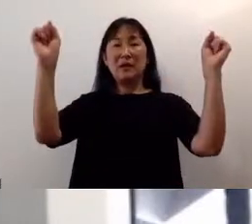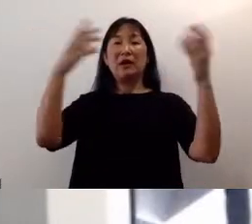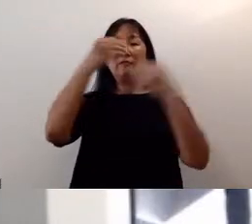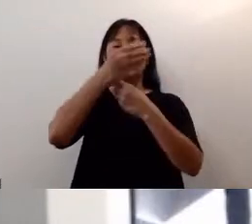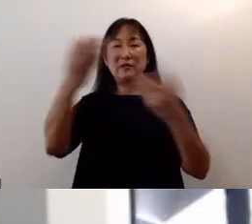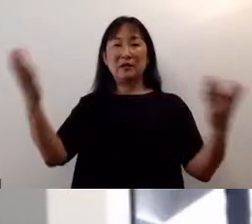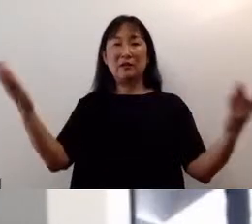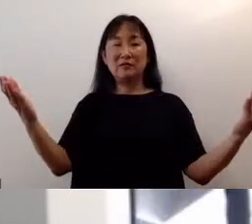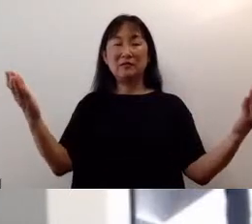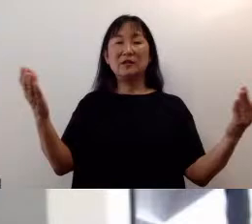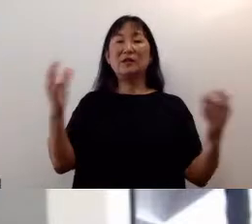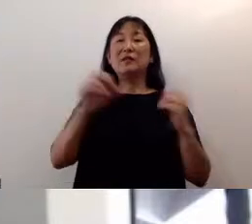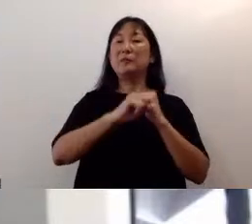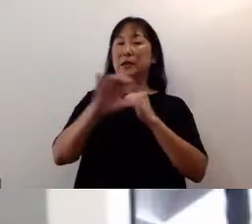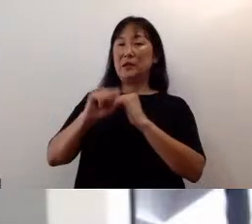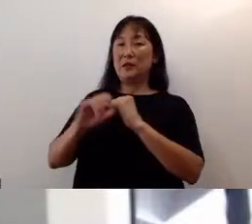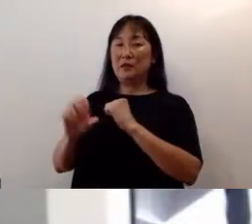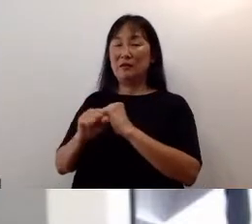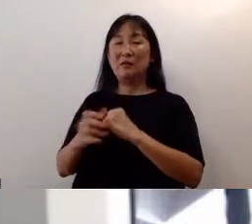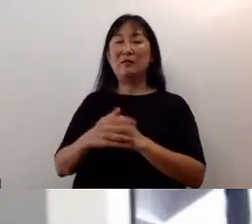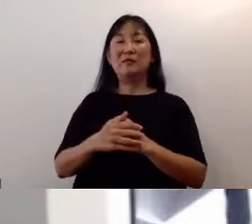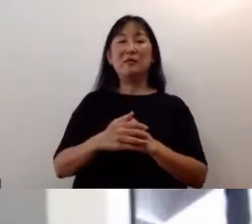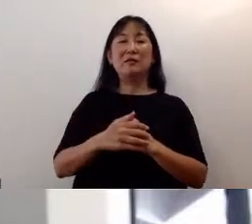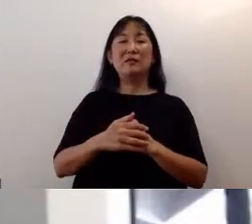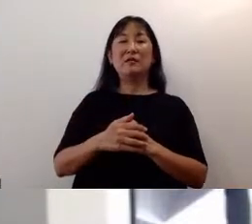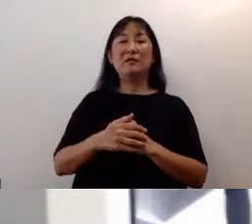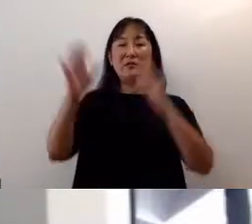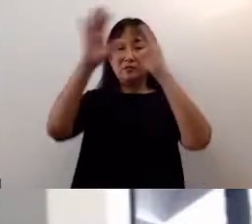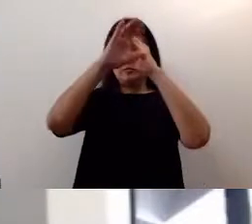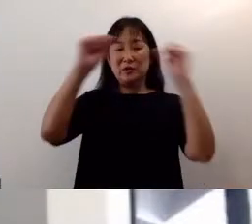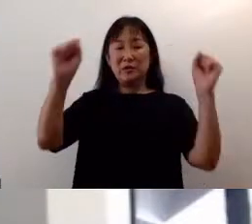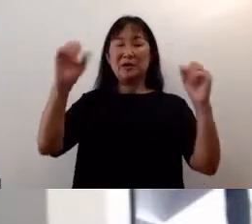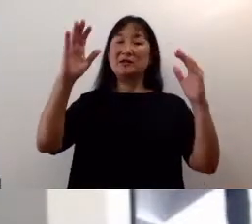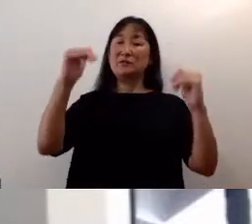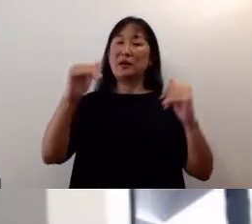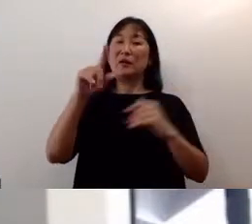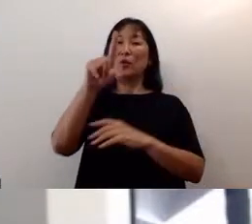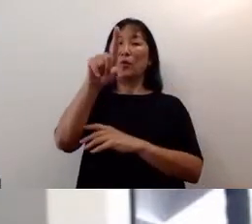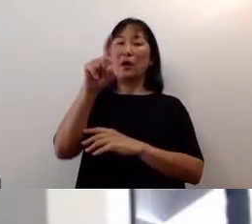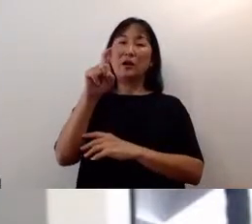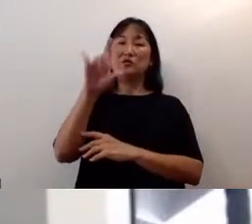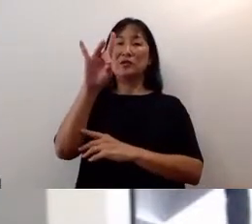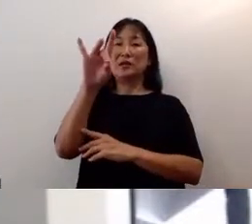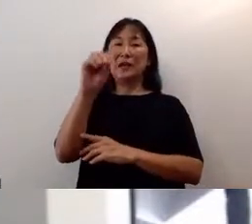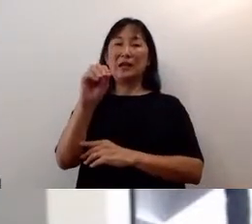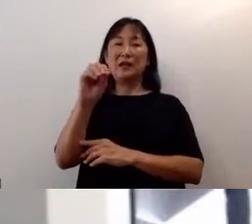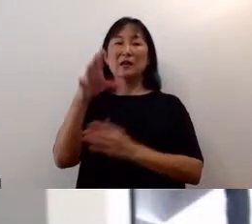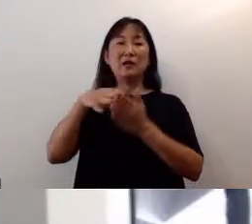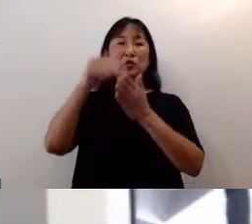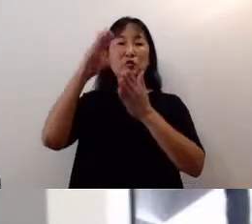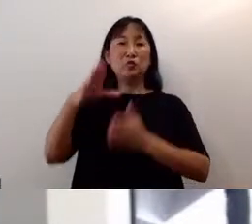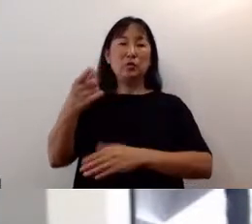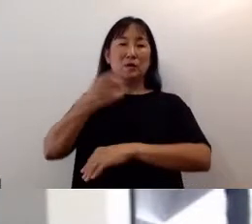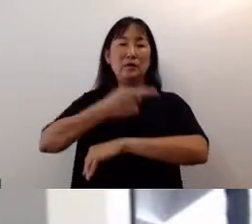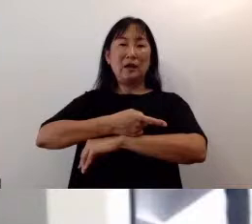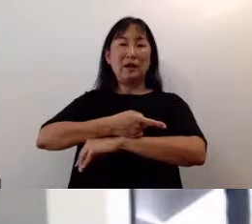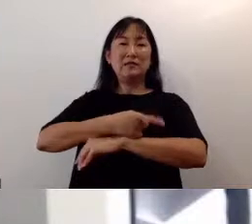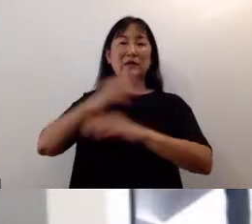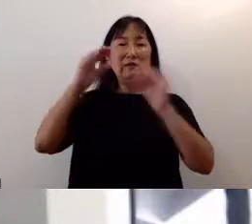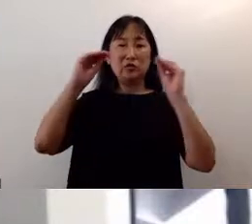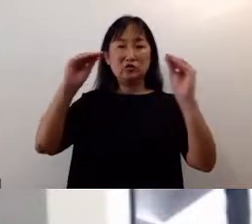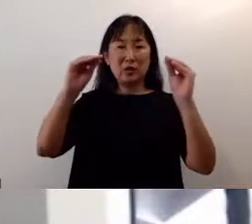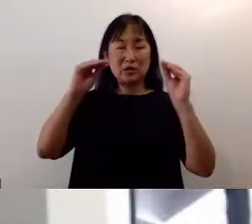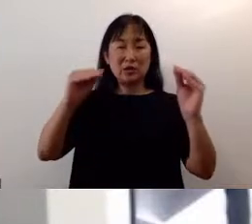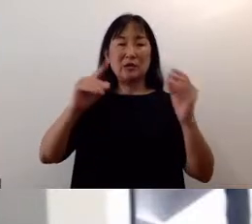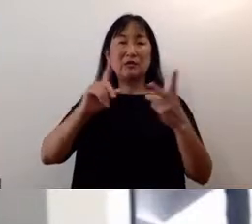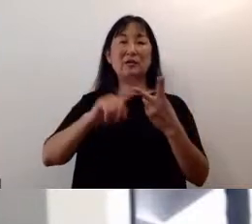seen. First of all, she expects the following: 180 student days of instruction, a need for